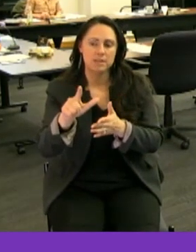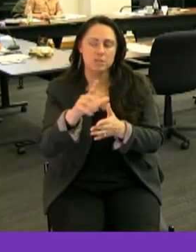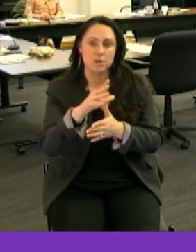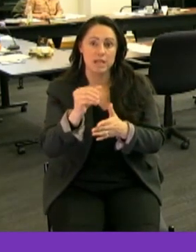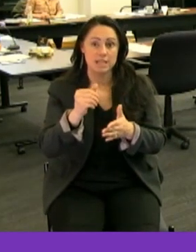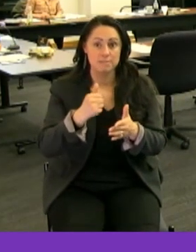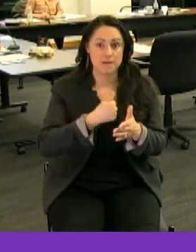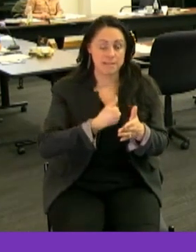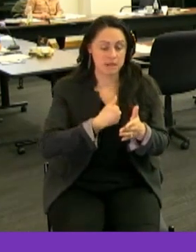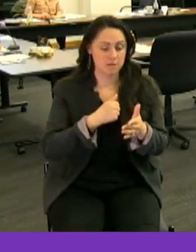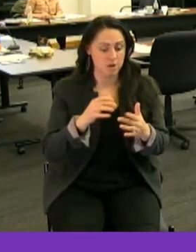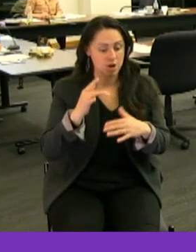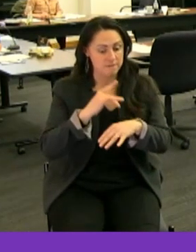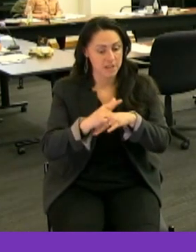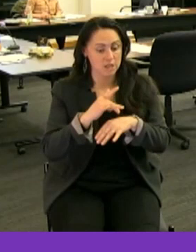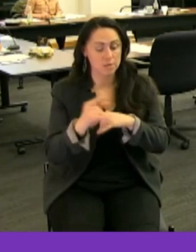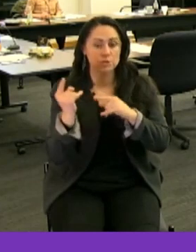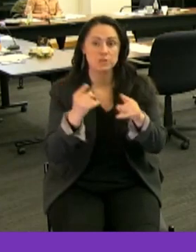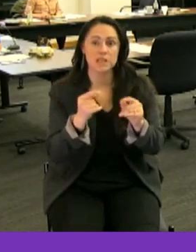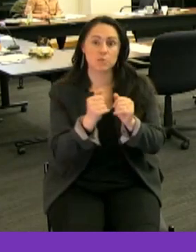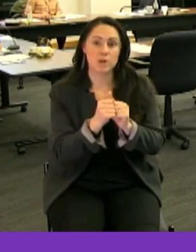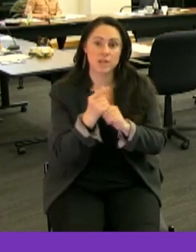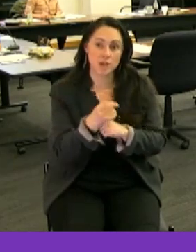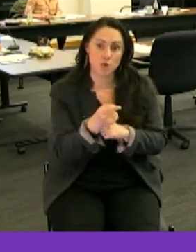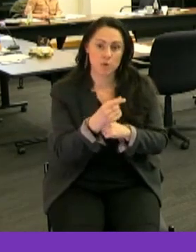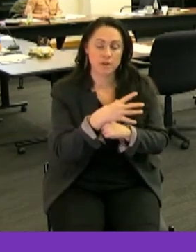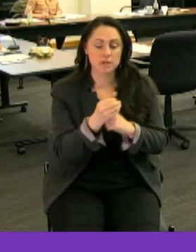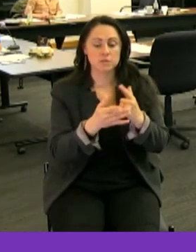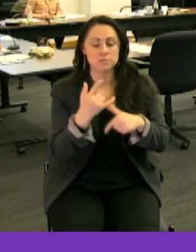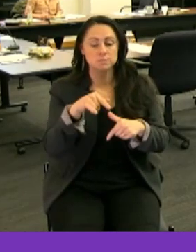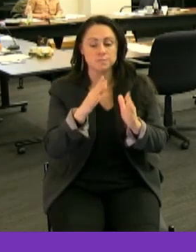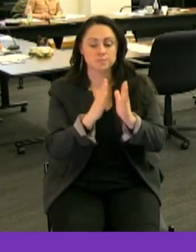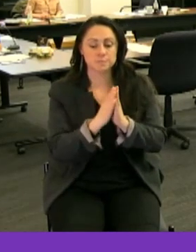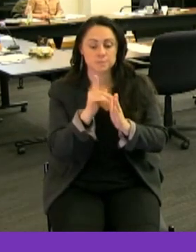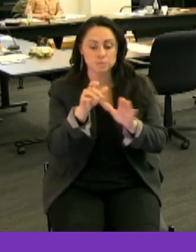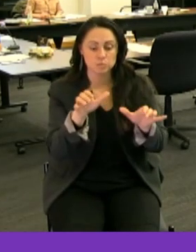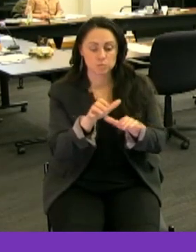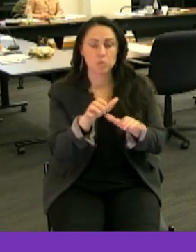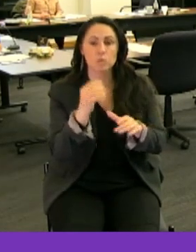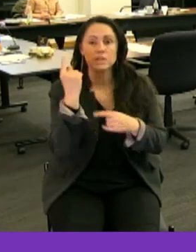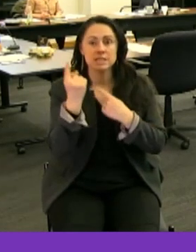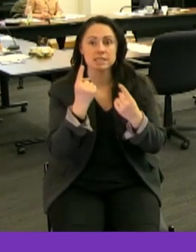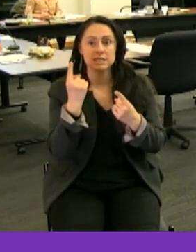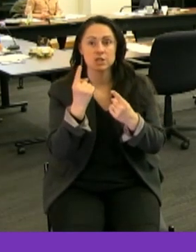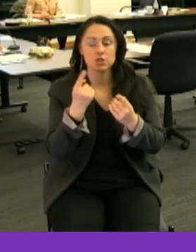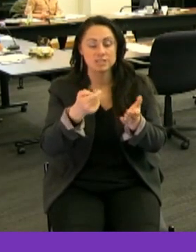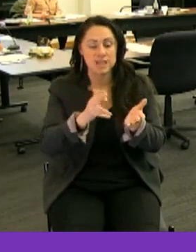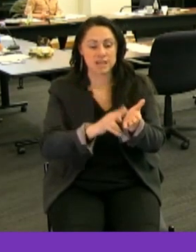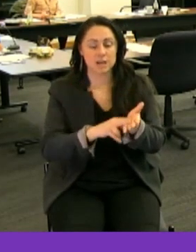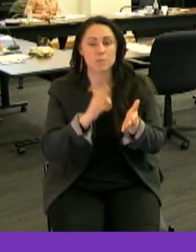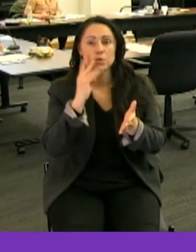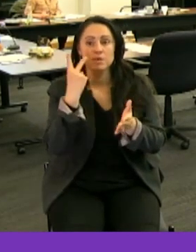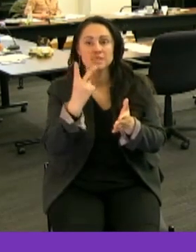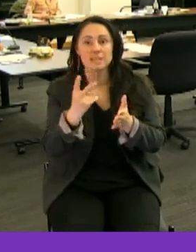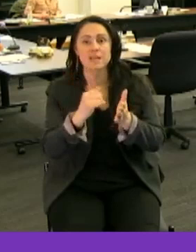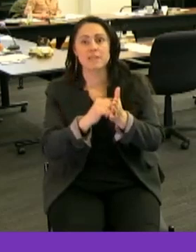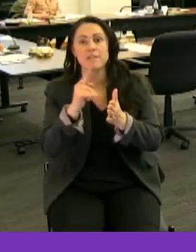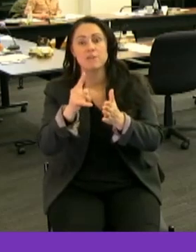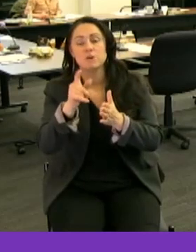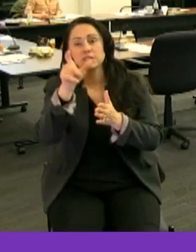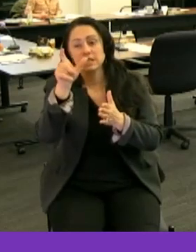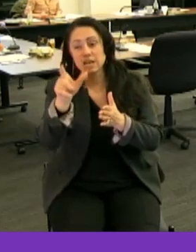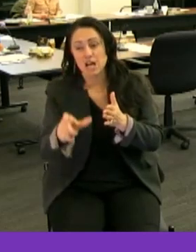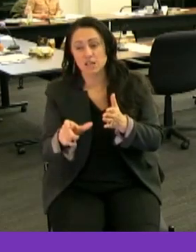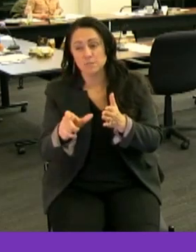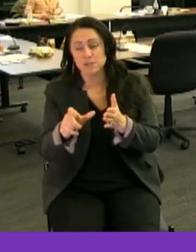and/or I are available to attend with you. And what we're asking you to do is consider signing up. You'll see that there's a column to